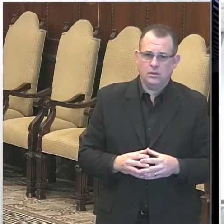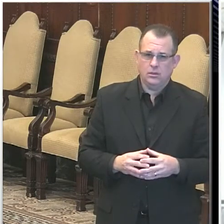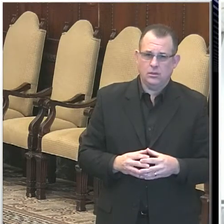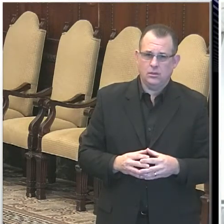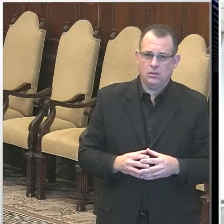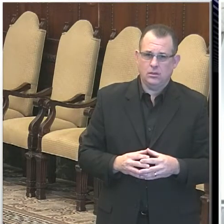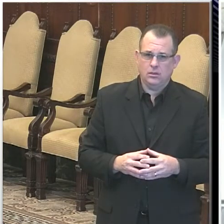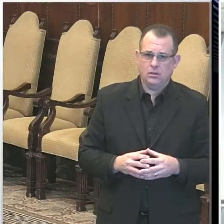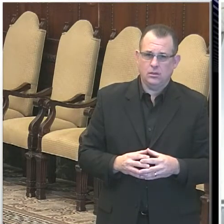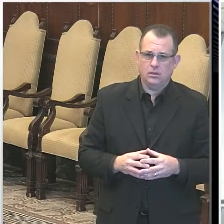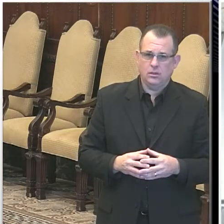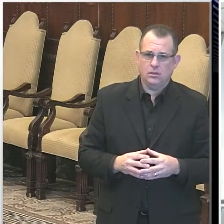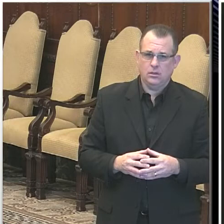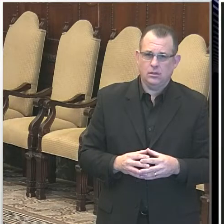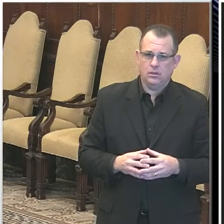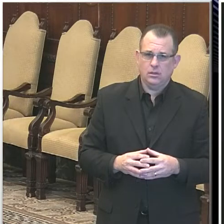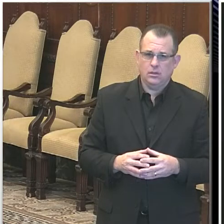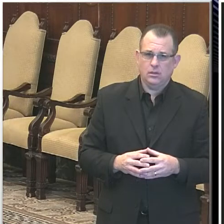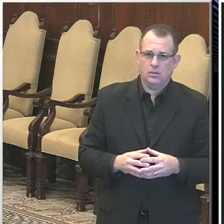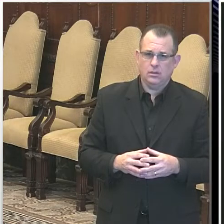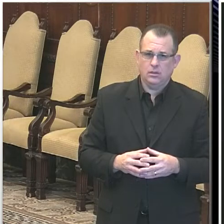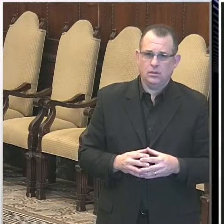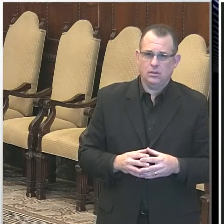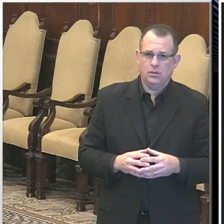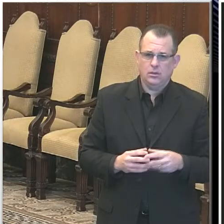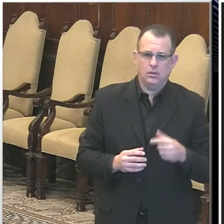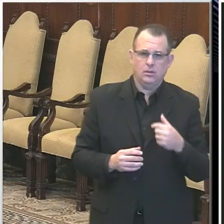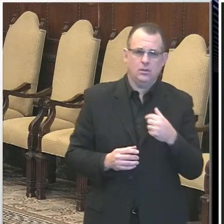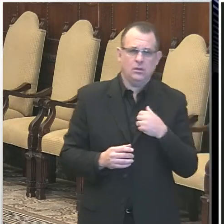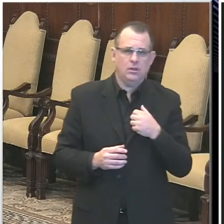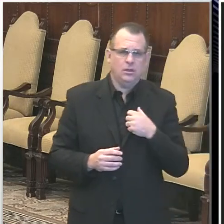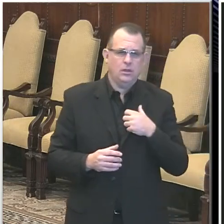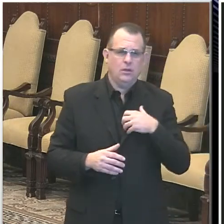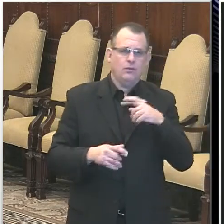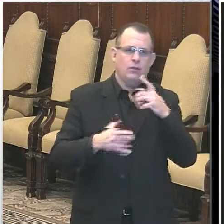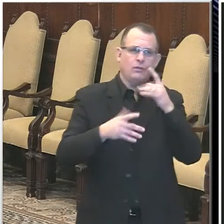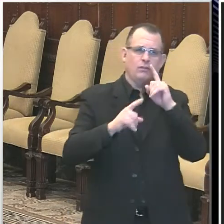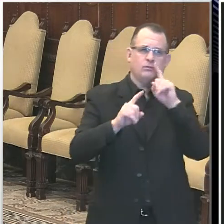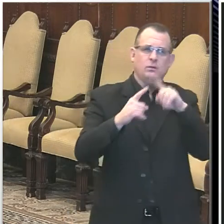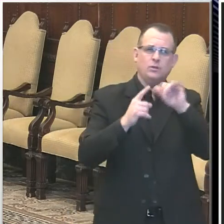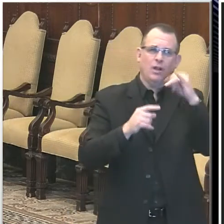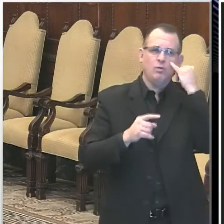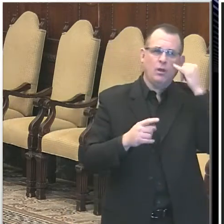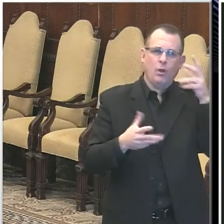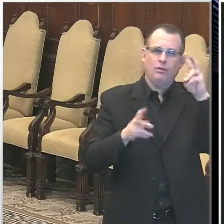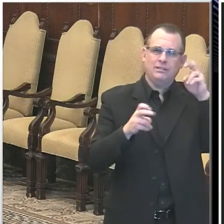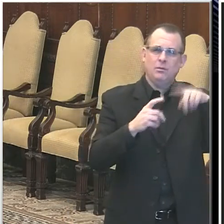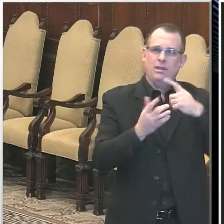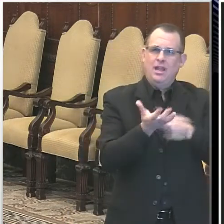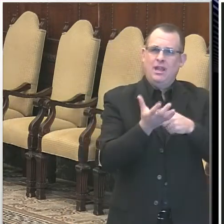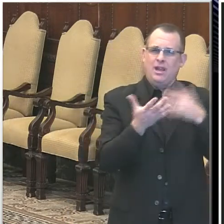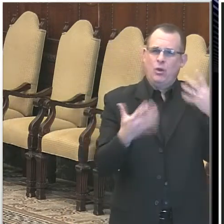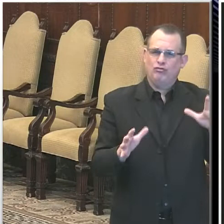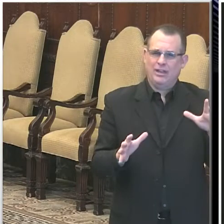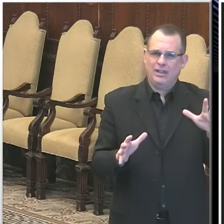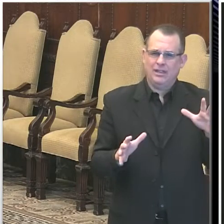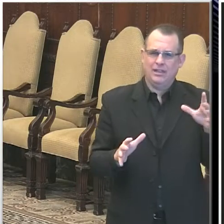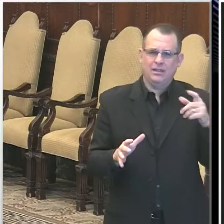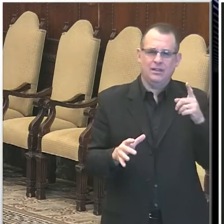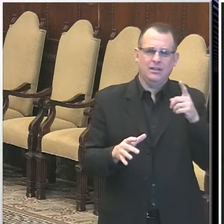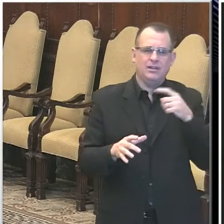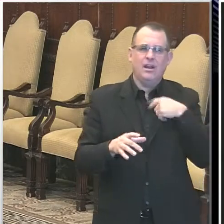that. Okay, gotcha. We have a lot of people working on the same stories. Sorry about that. And